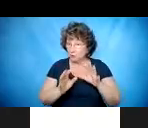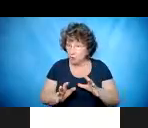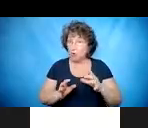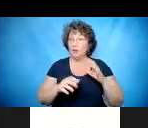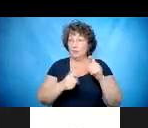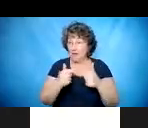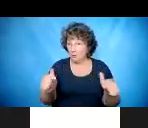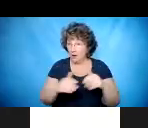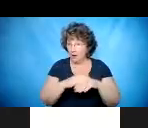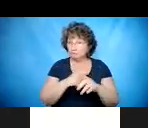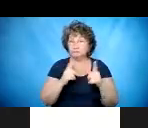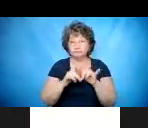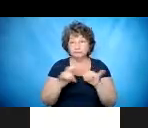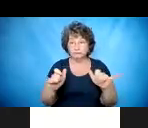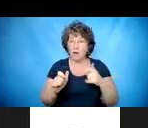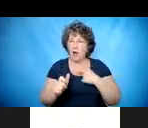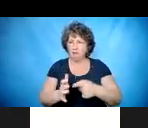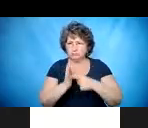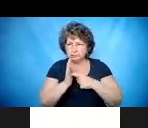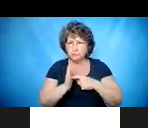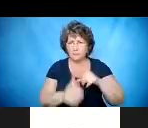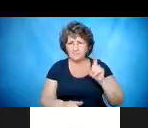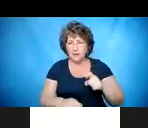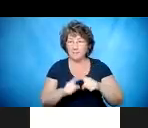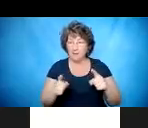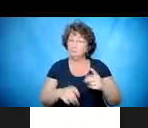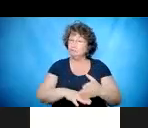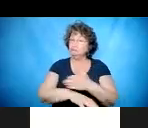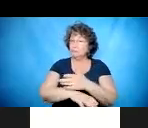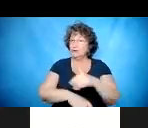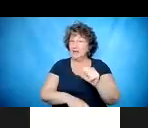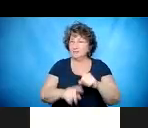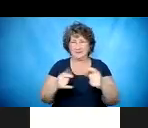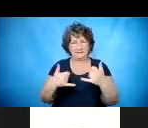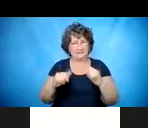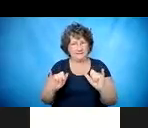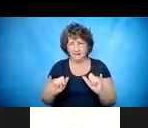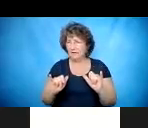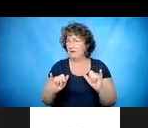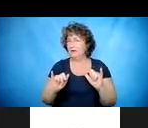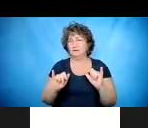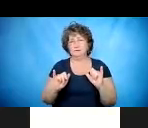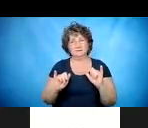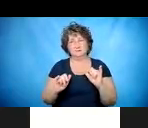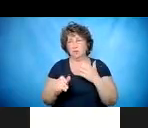better, but they still have not gotten to that point. They keep repeating these